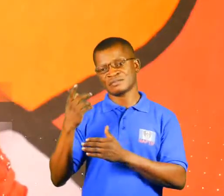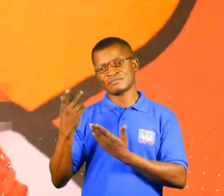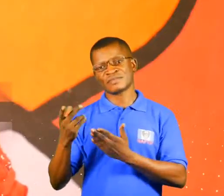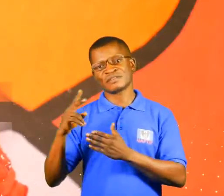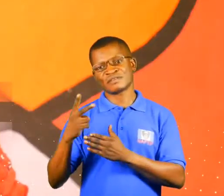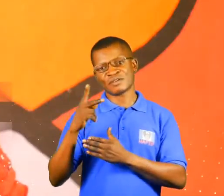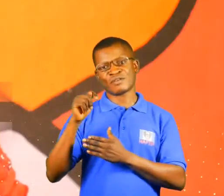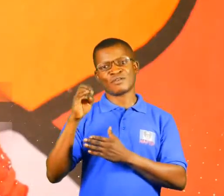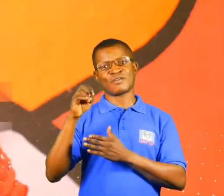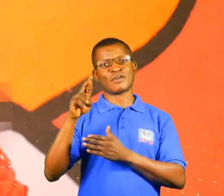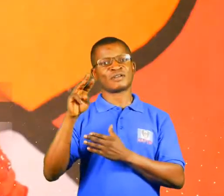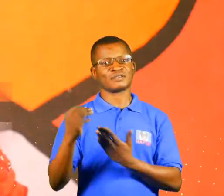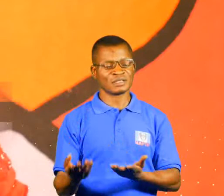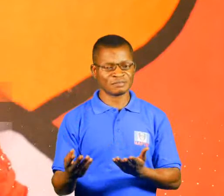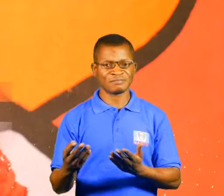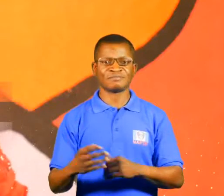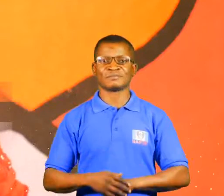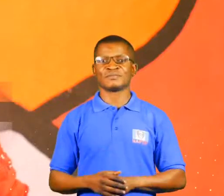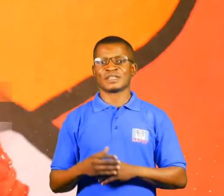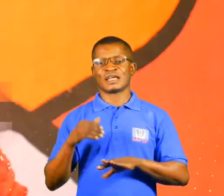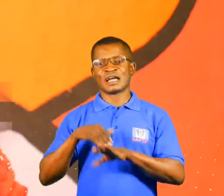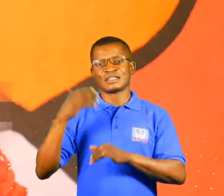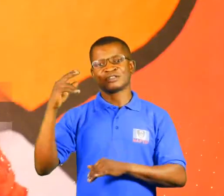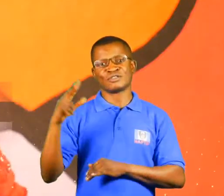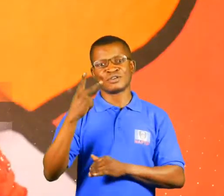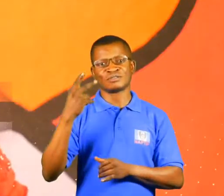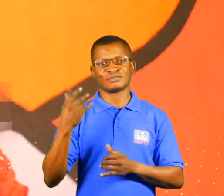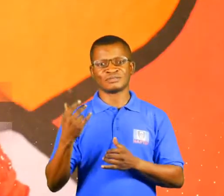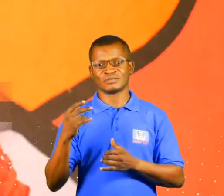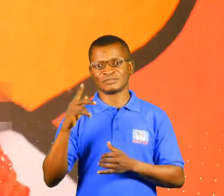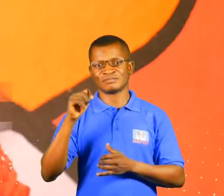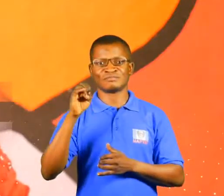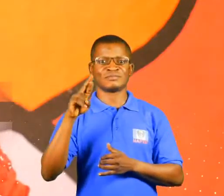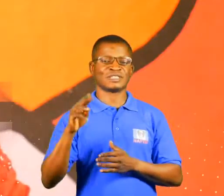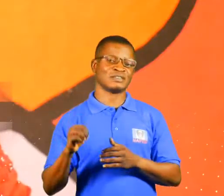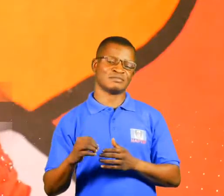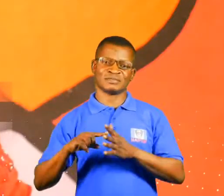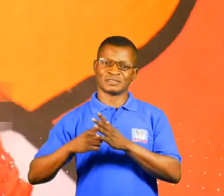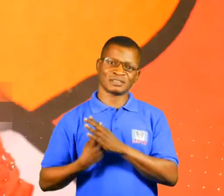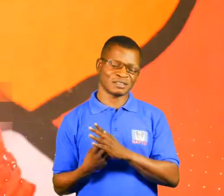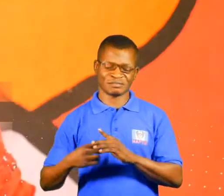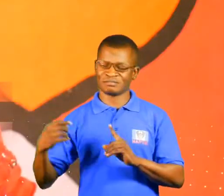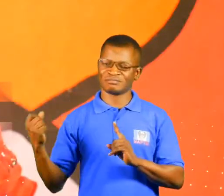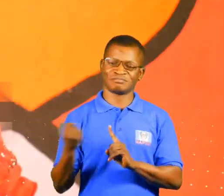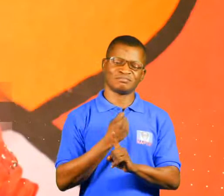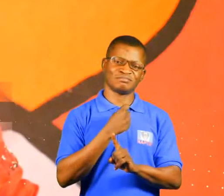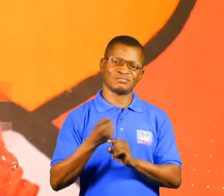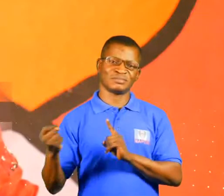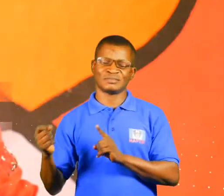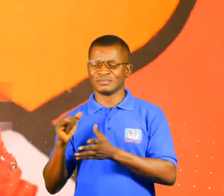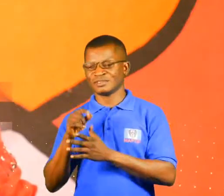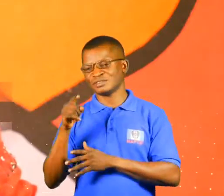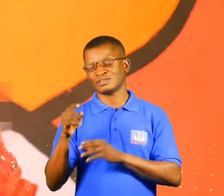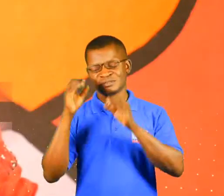second term, I didn't do third term. So at the third term, he started to maltreat me. He said that